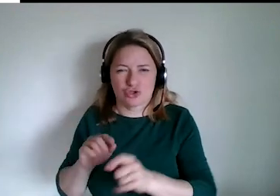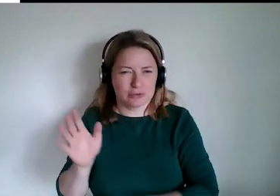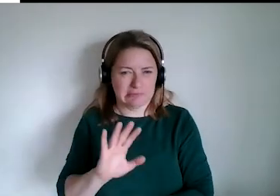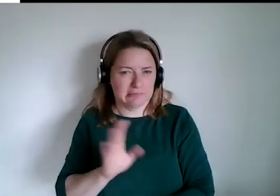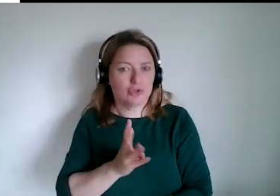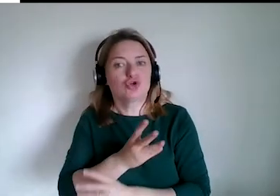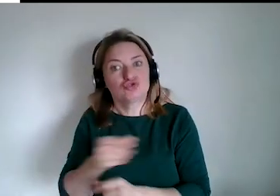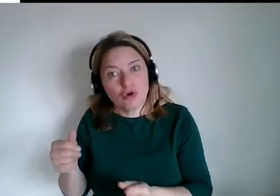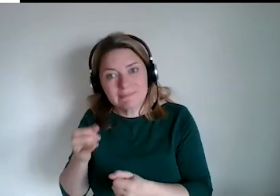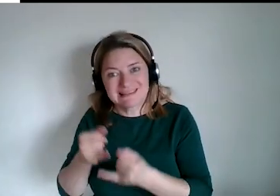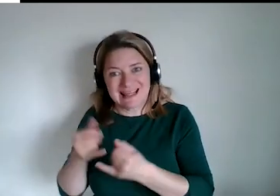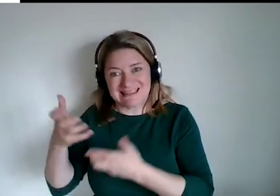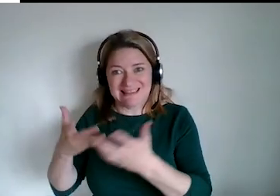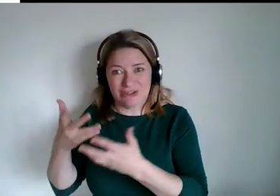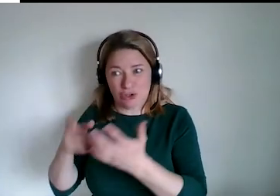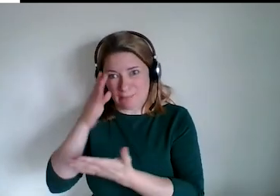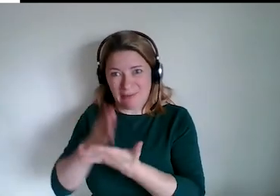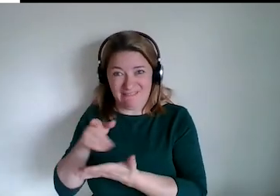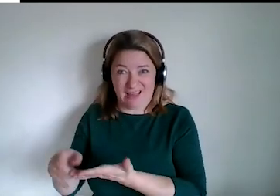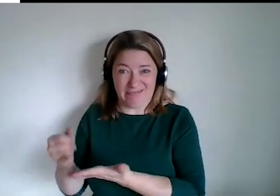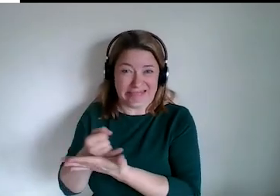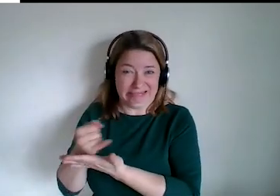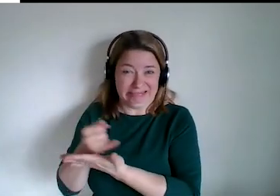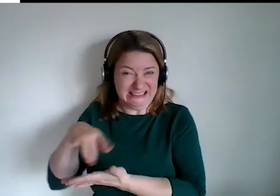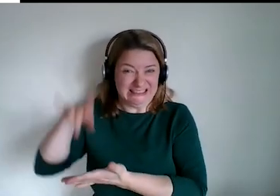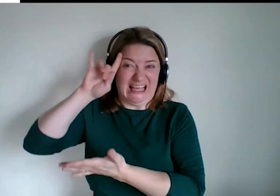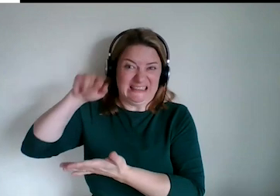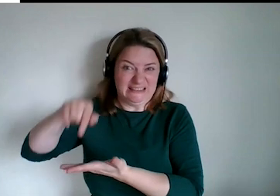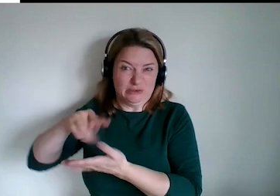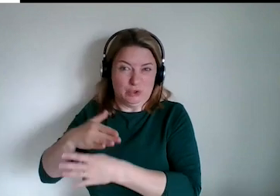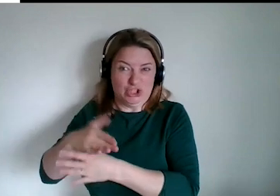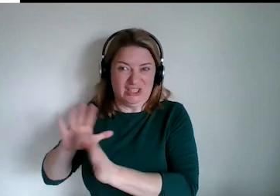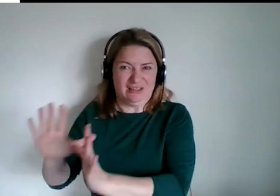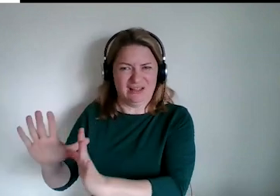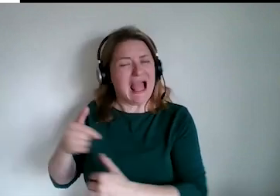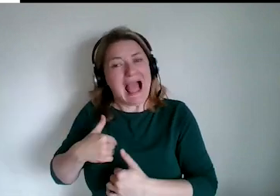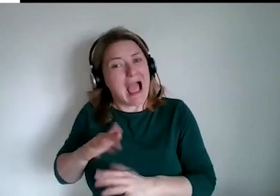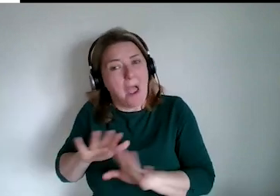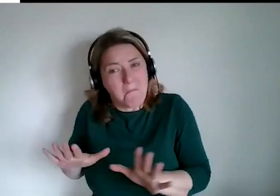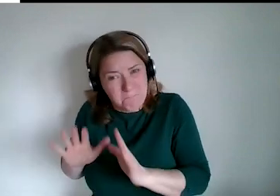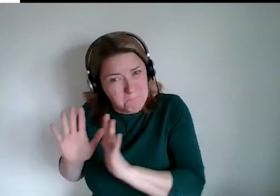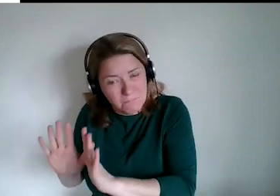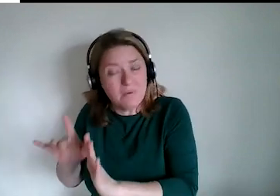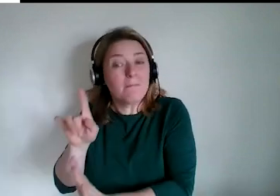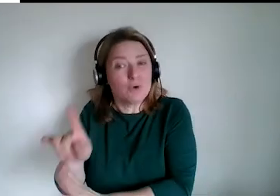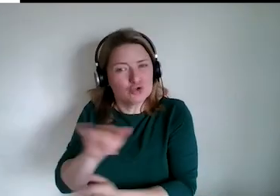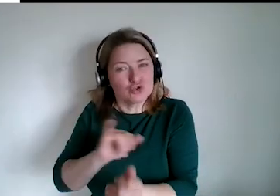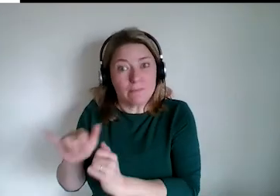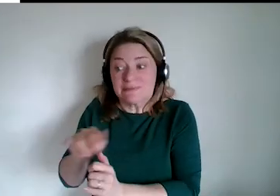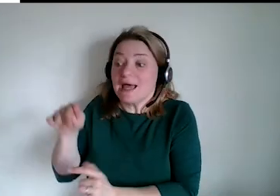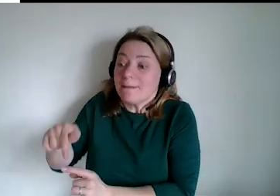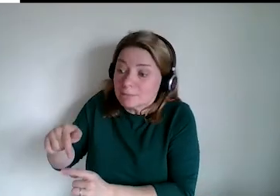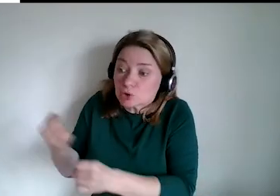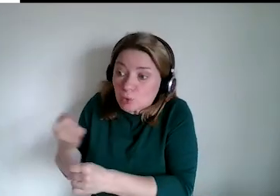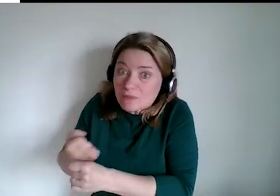believe that stepwise regression is the work of Satan. I wouldn't go that far, but you do sometimes get some misleading